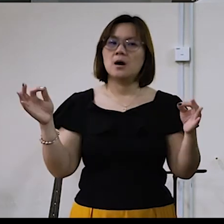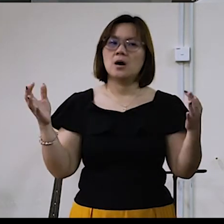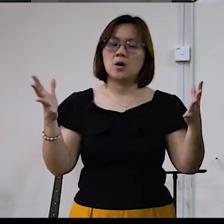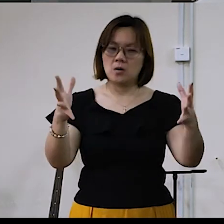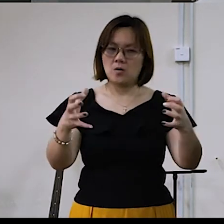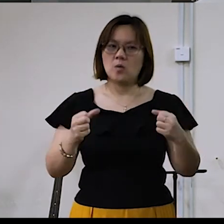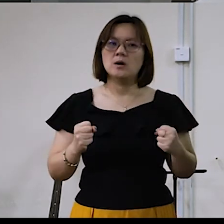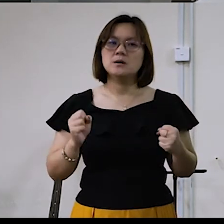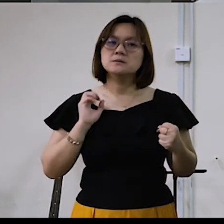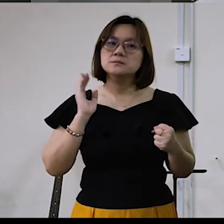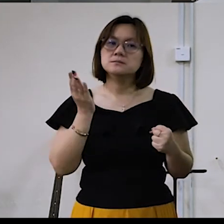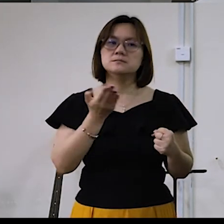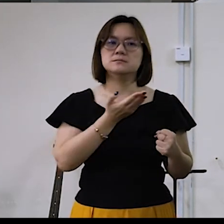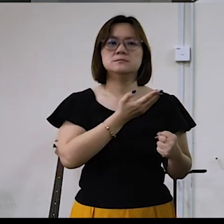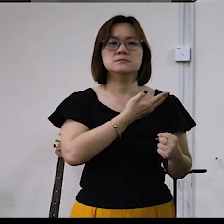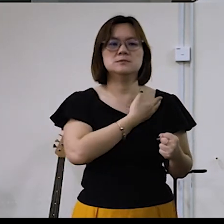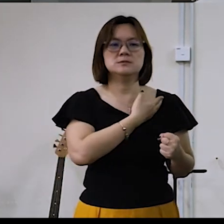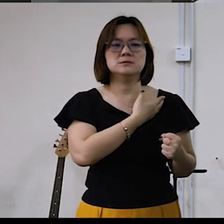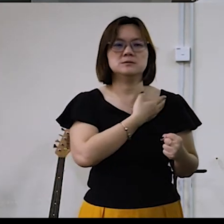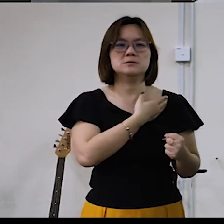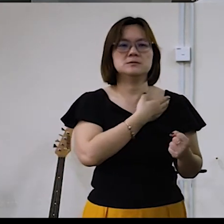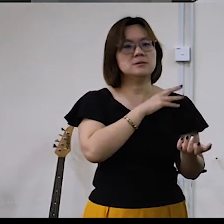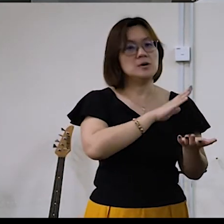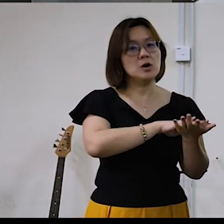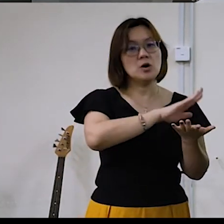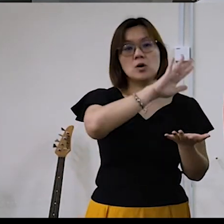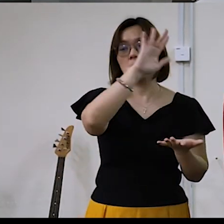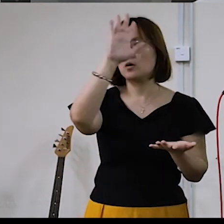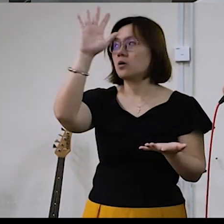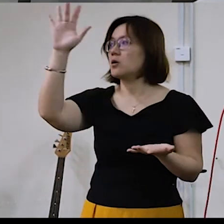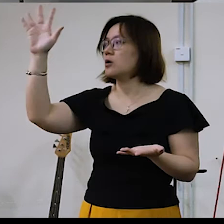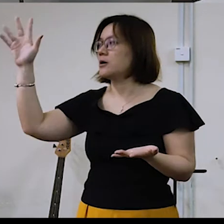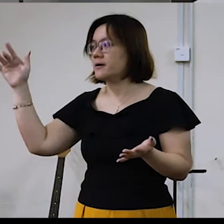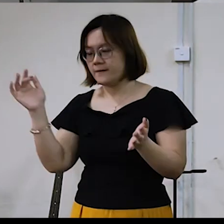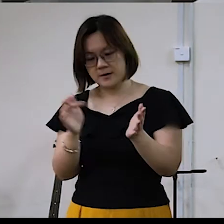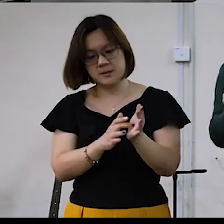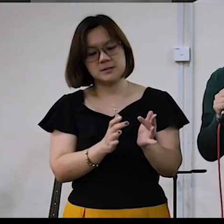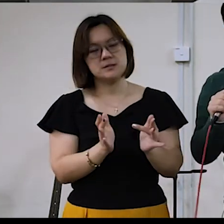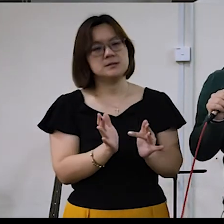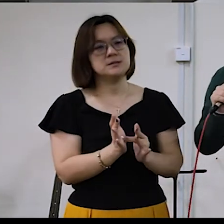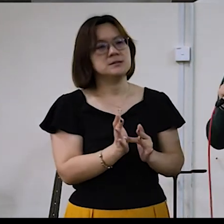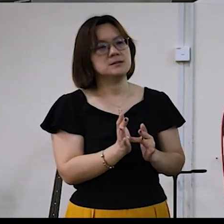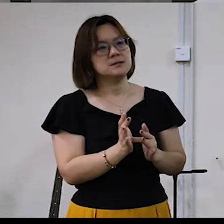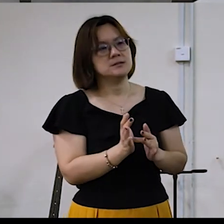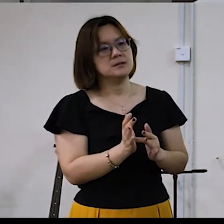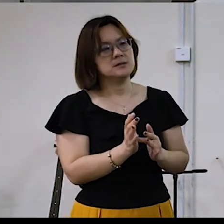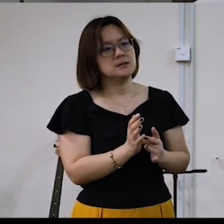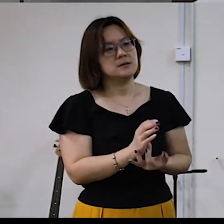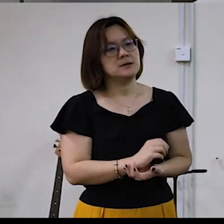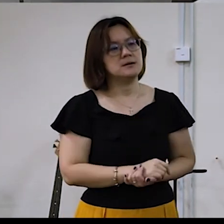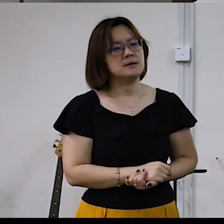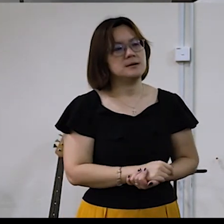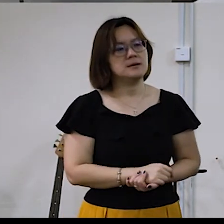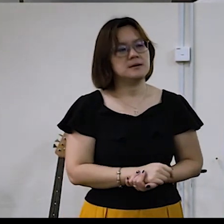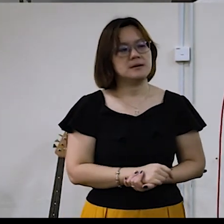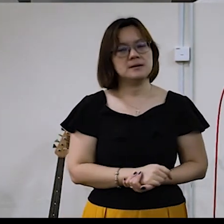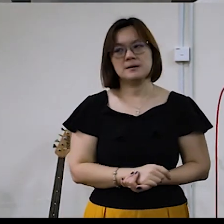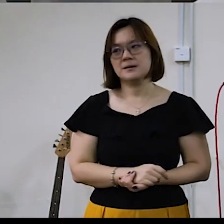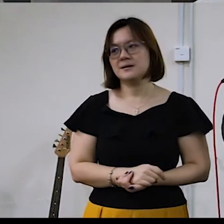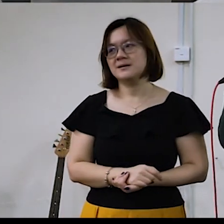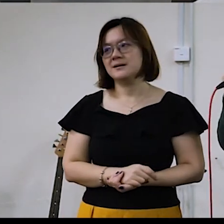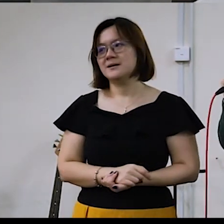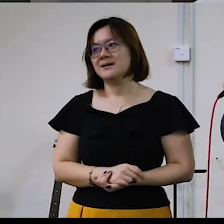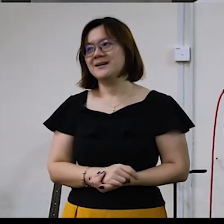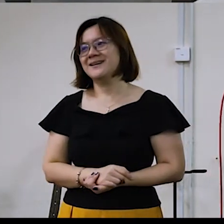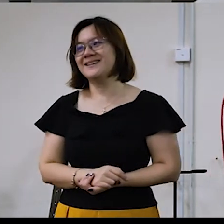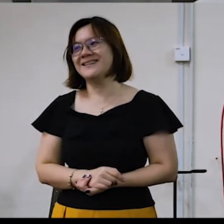Glorify whom? Jesus. So there's no, oh, the three person, you jealous of me. We are like that. Kita manusia begitu.